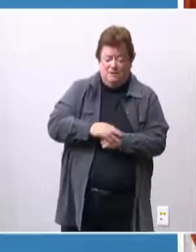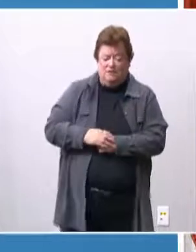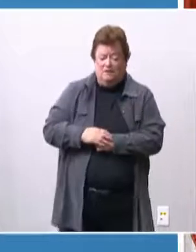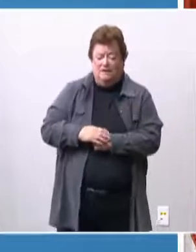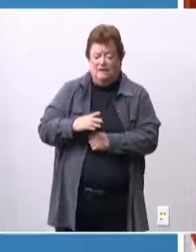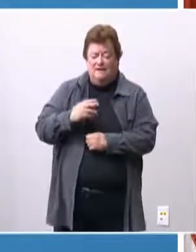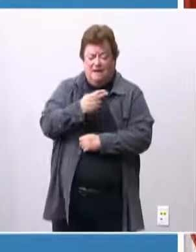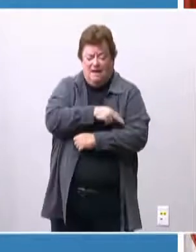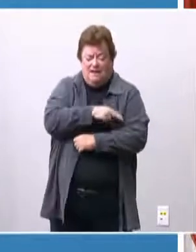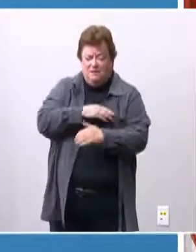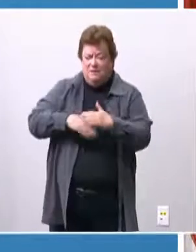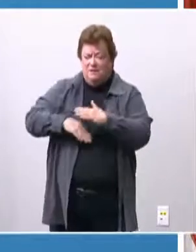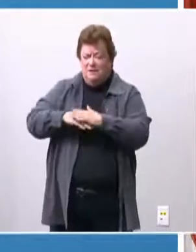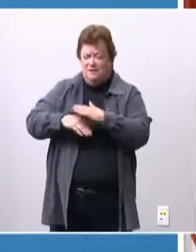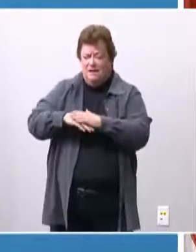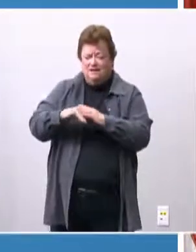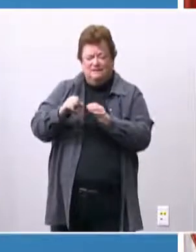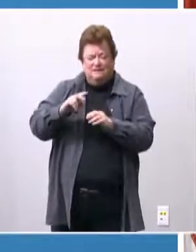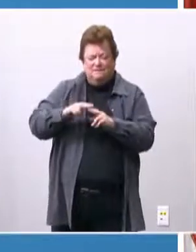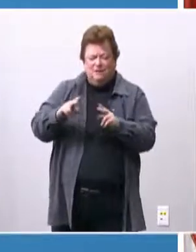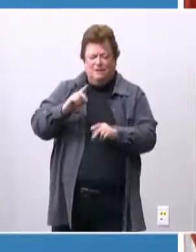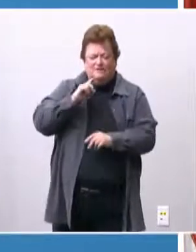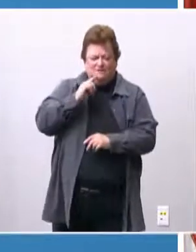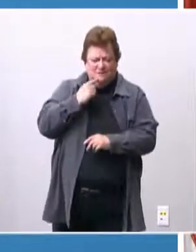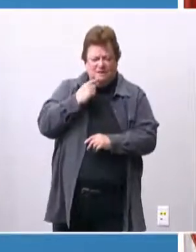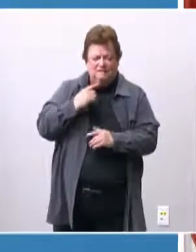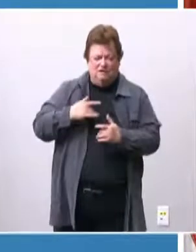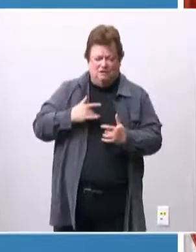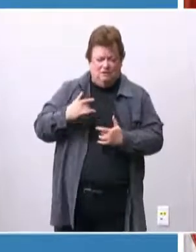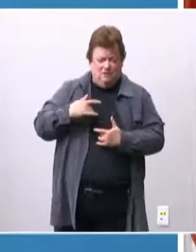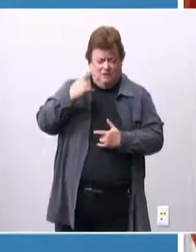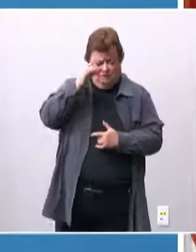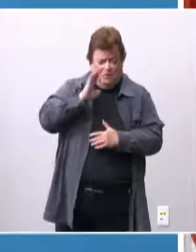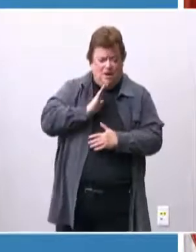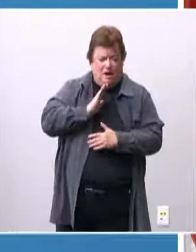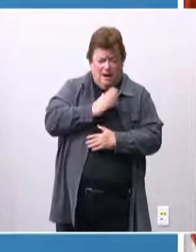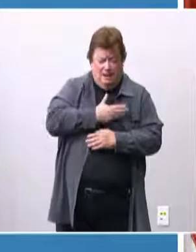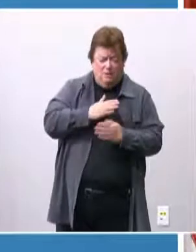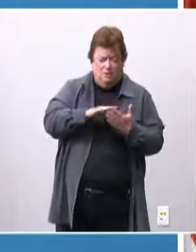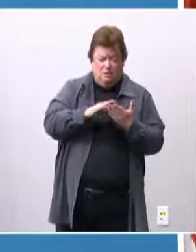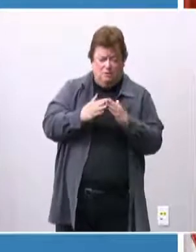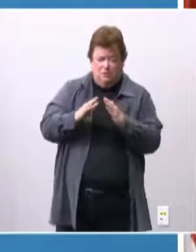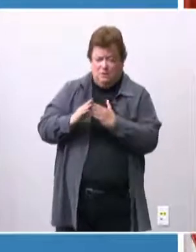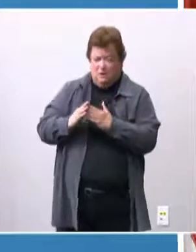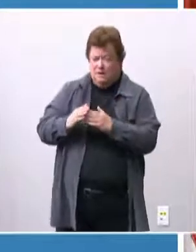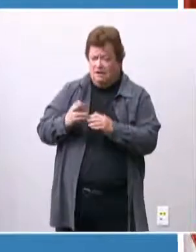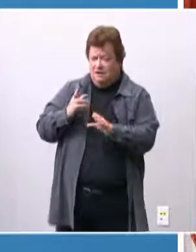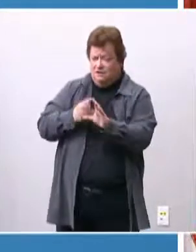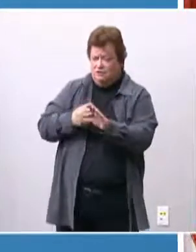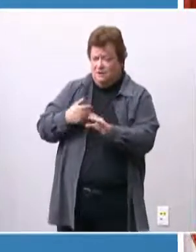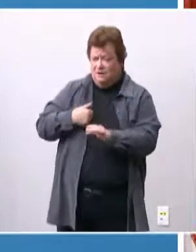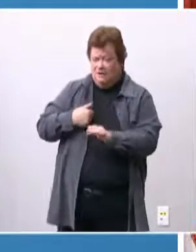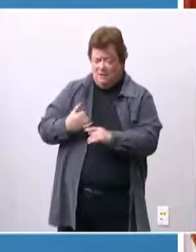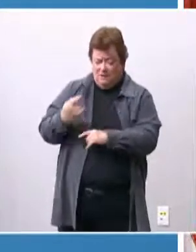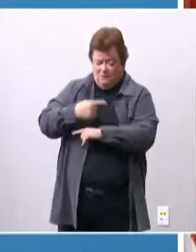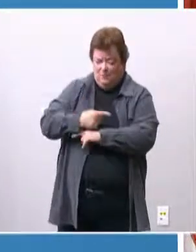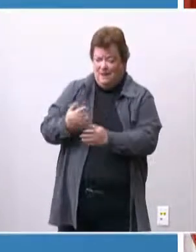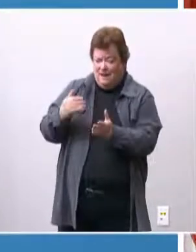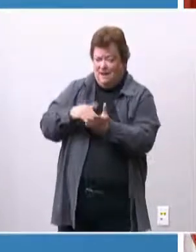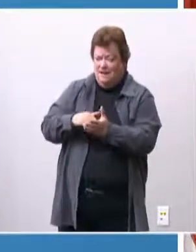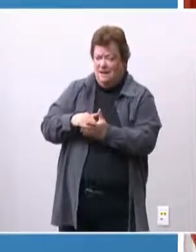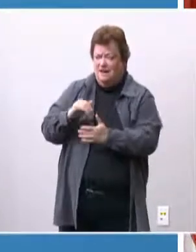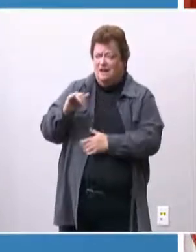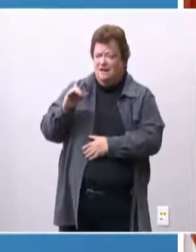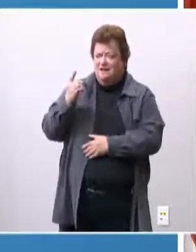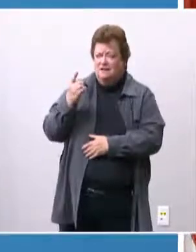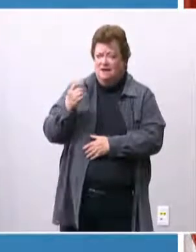capacity continues to be a very serious concern for our entire community. And joining us today again